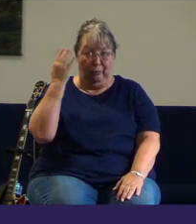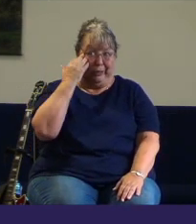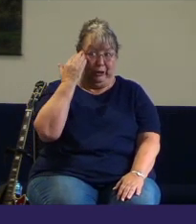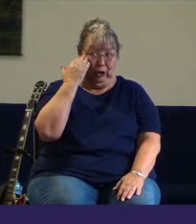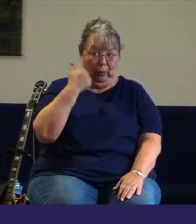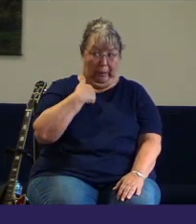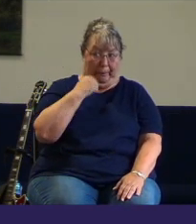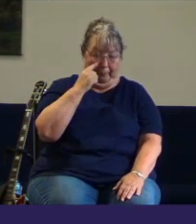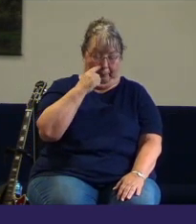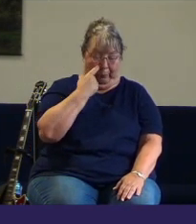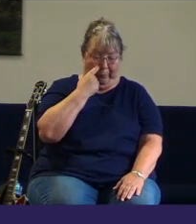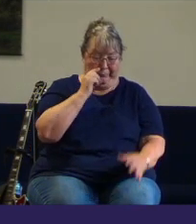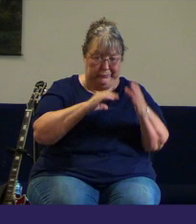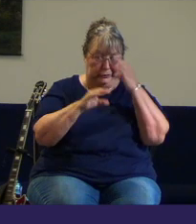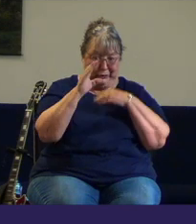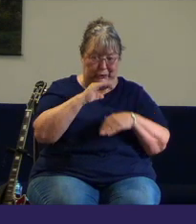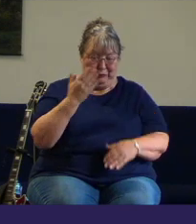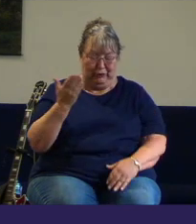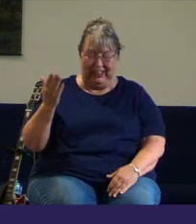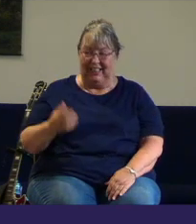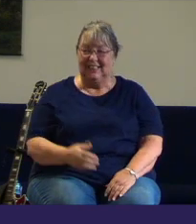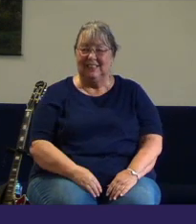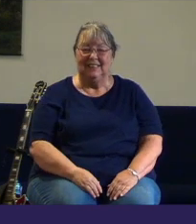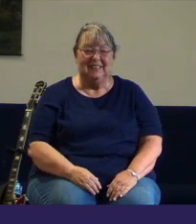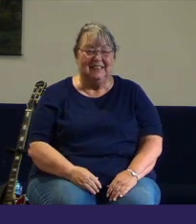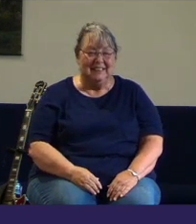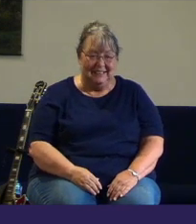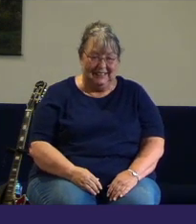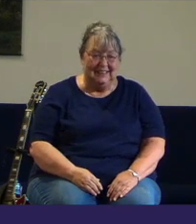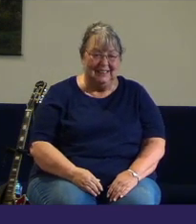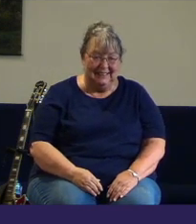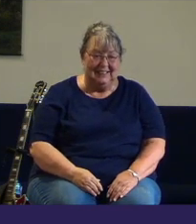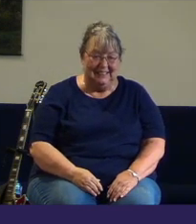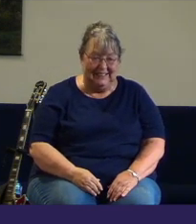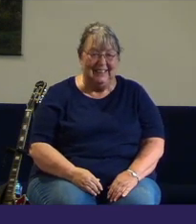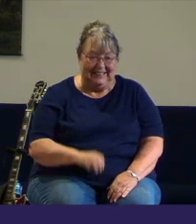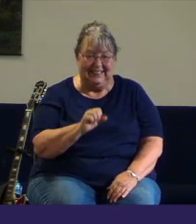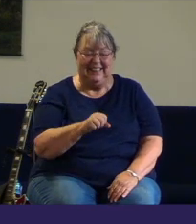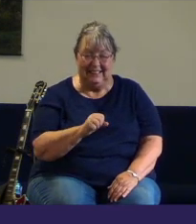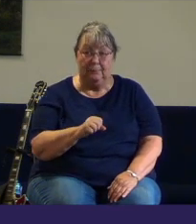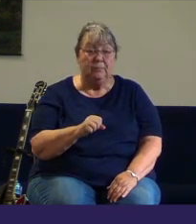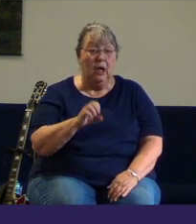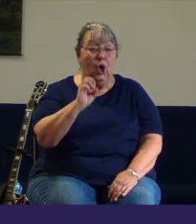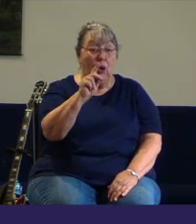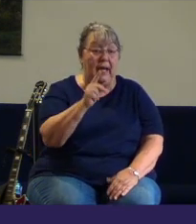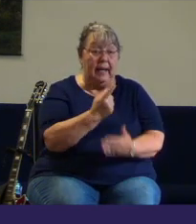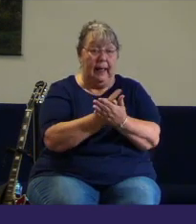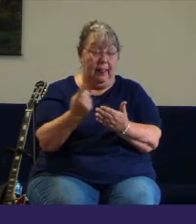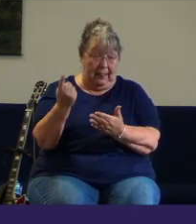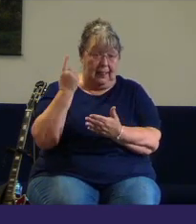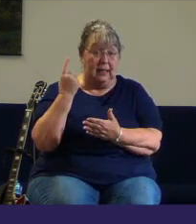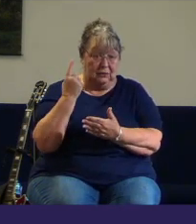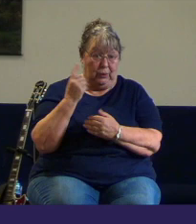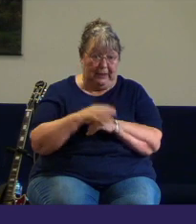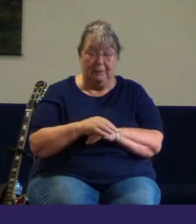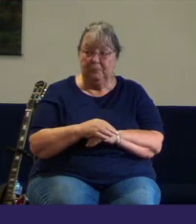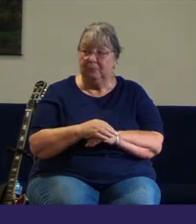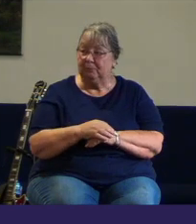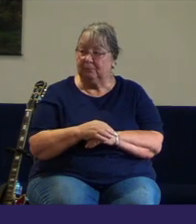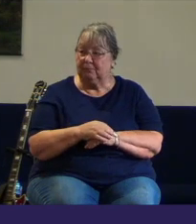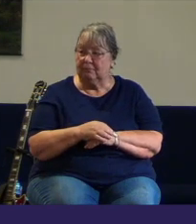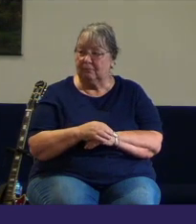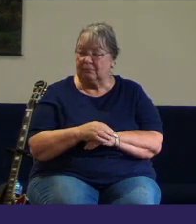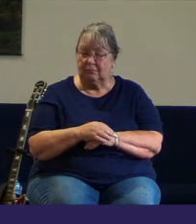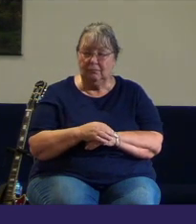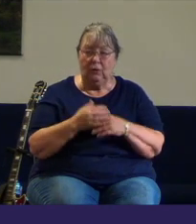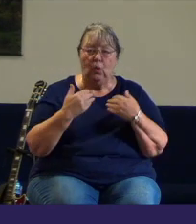Well, God is good. God is good. So, okay, so last week, right? Last week we brought